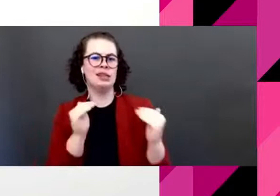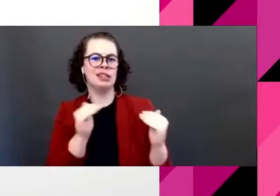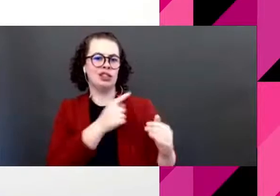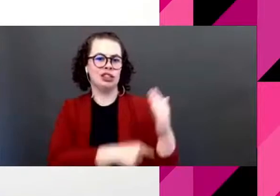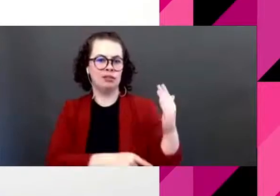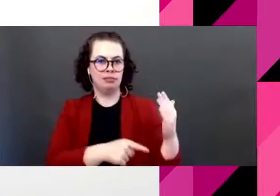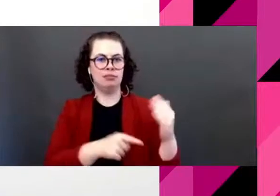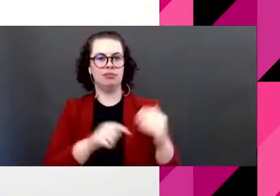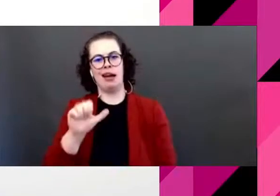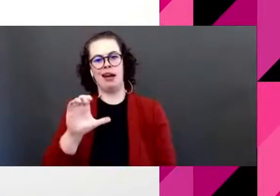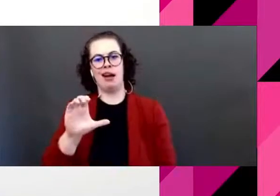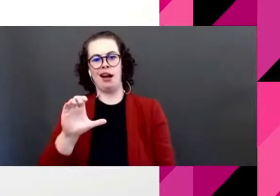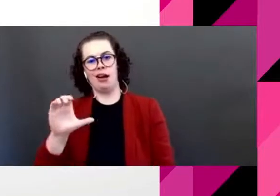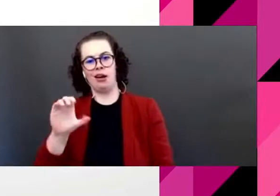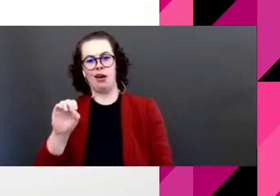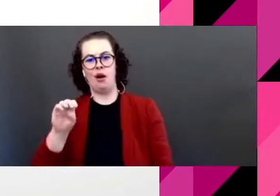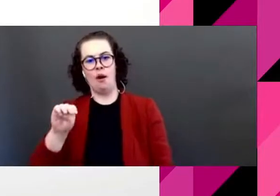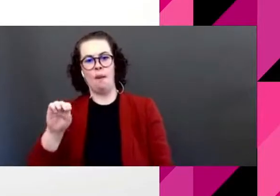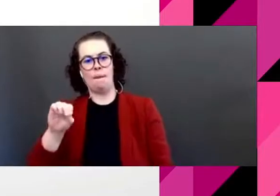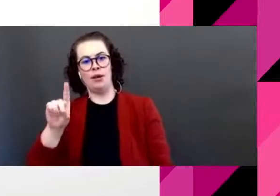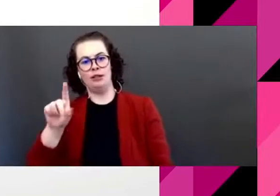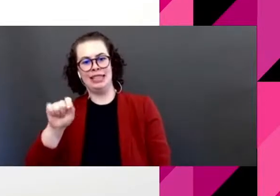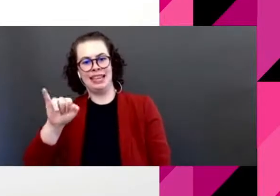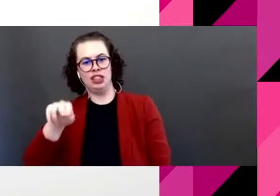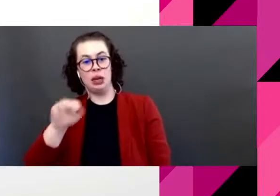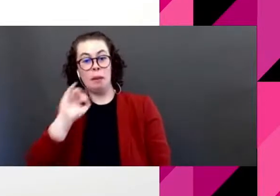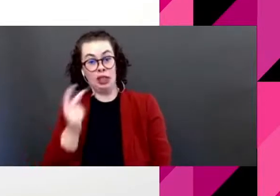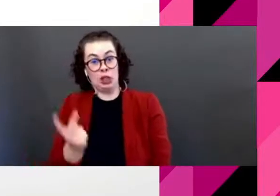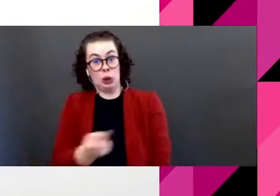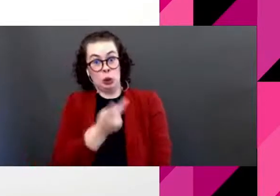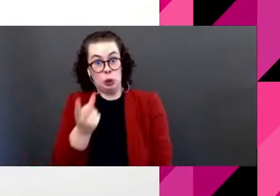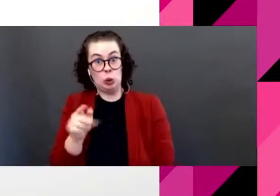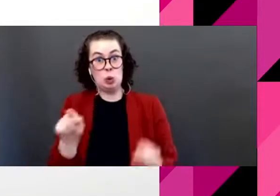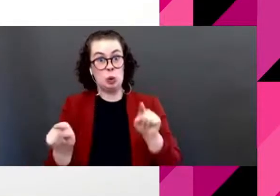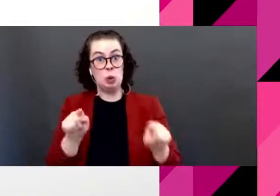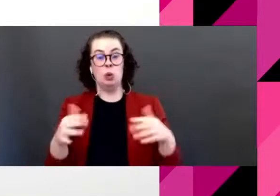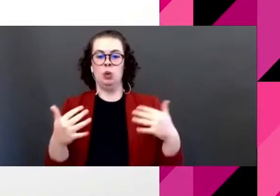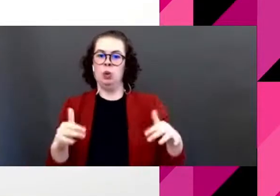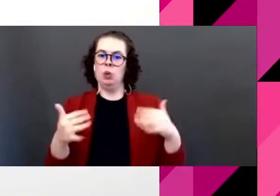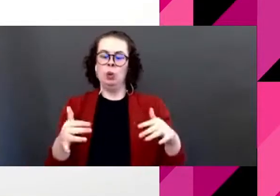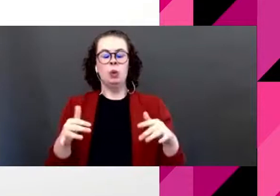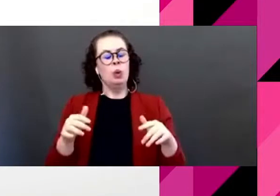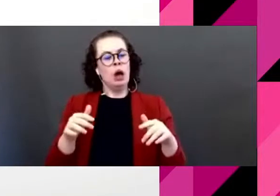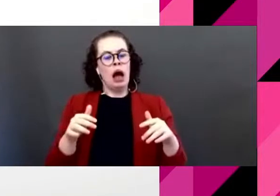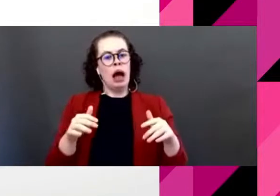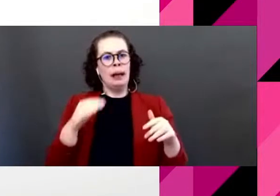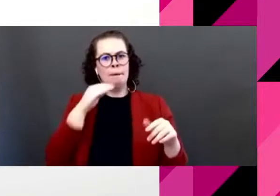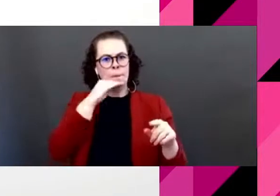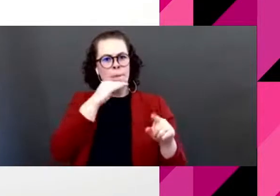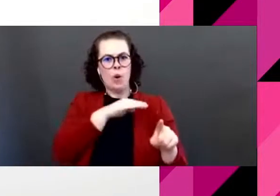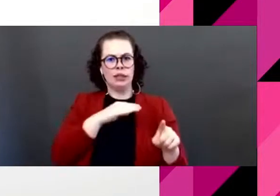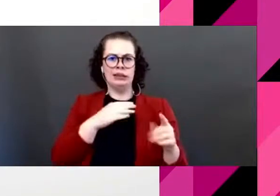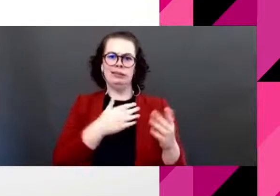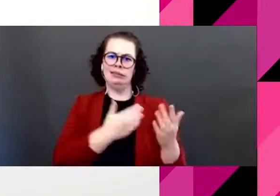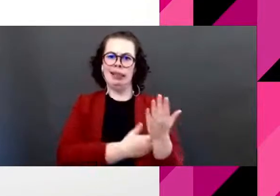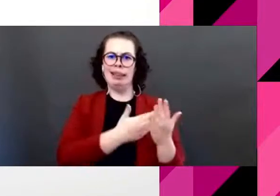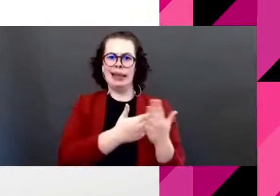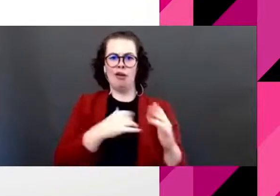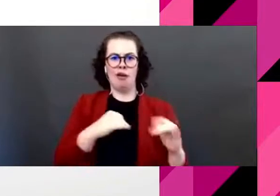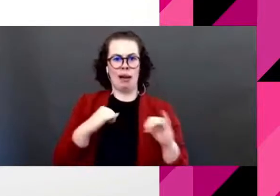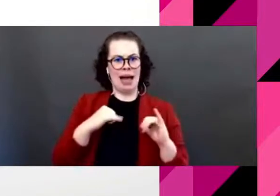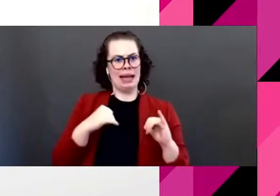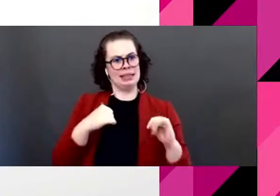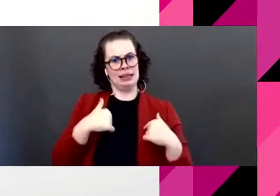Because I think that those are quite fundamental, one, and the second one is quite innovative, and we need to understand